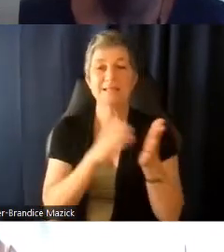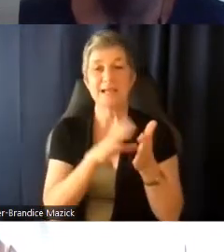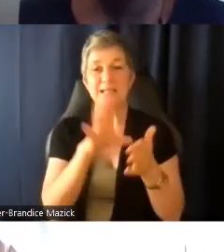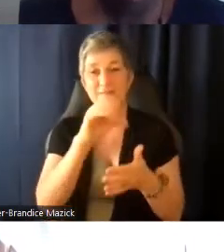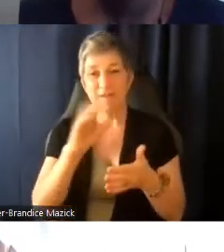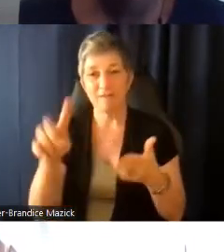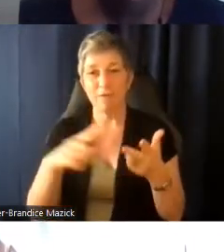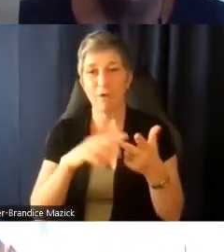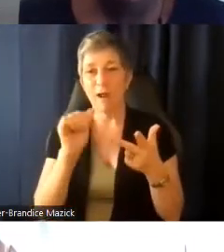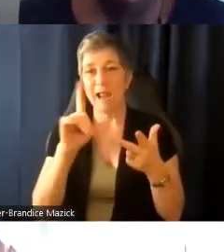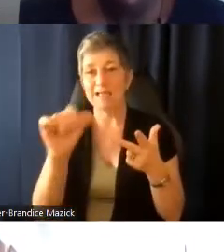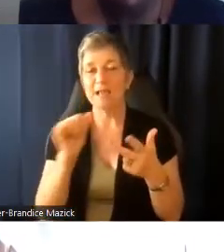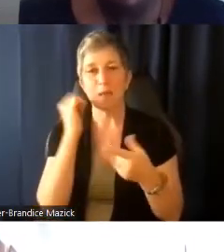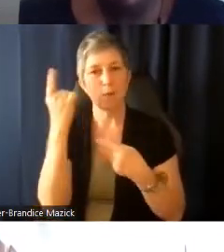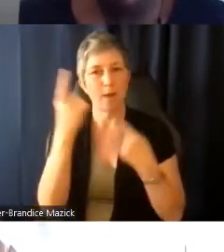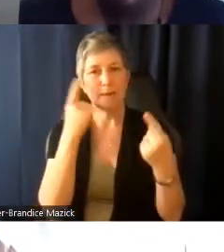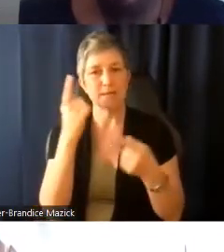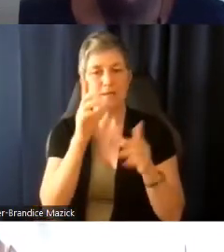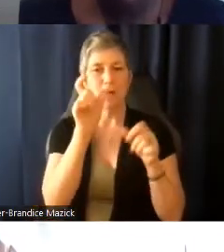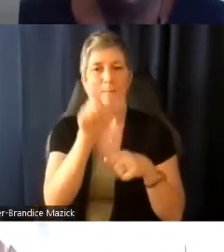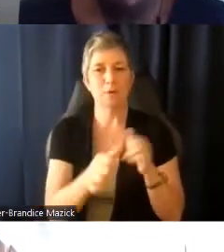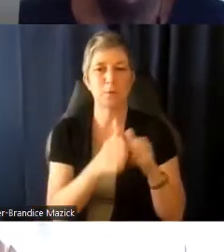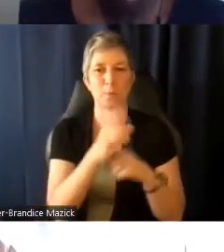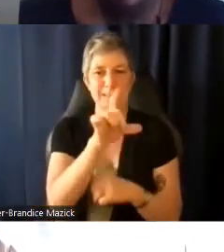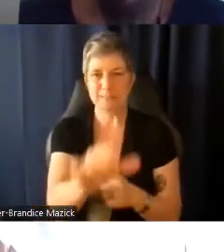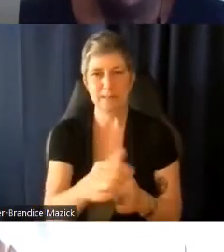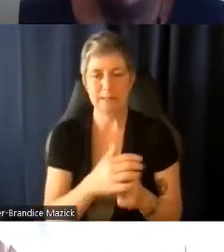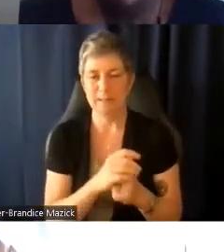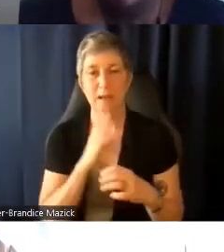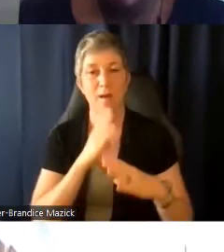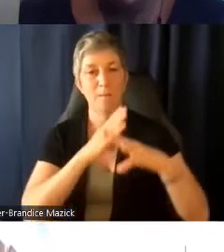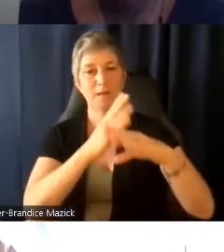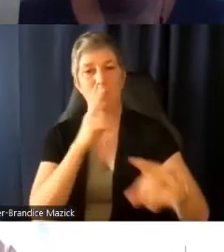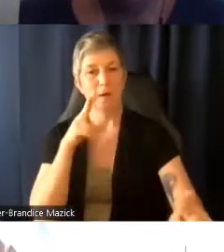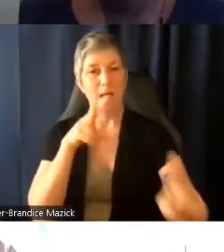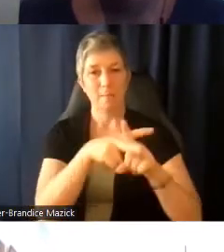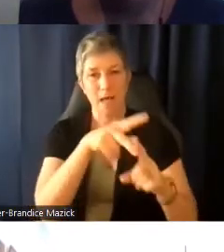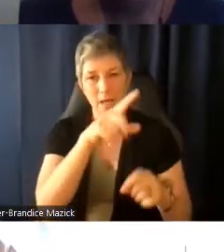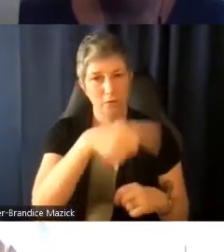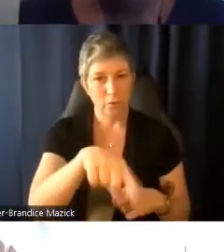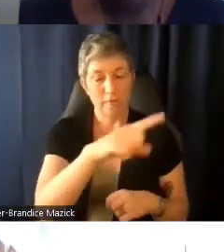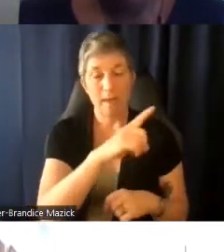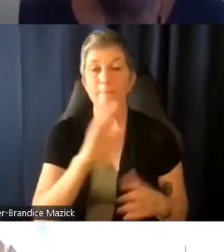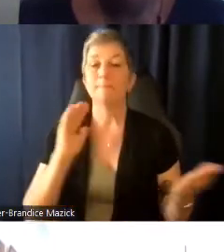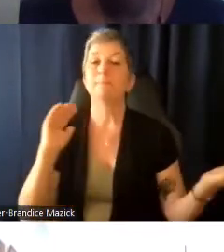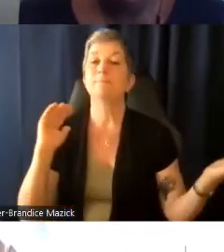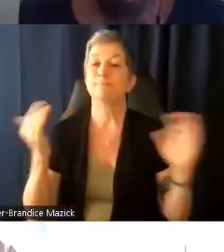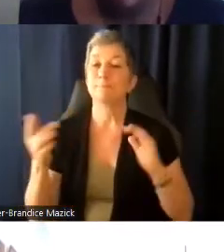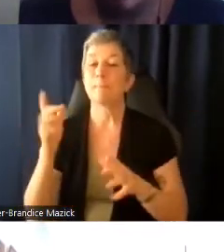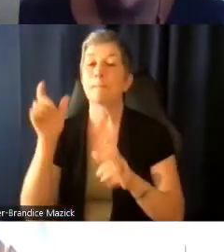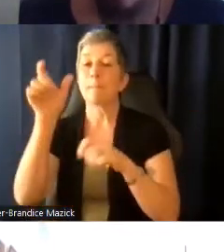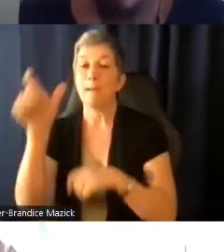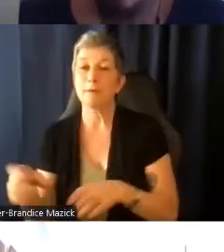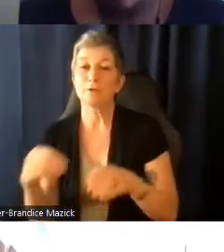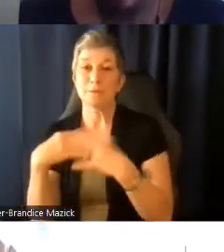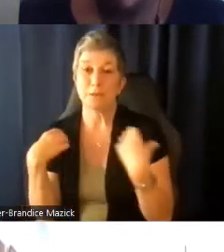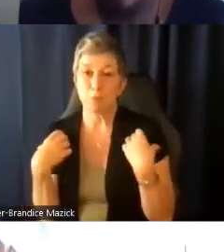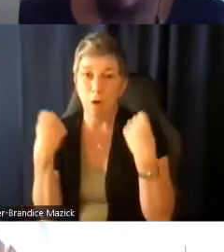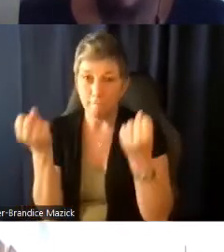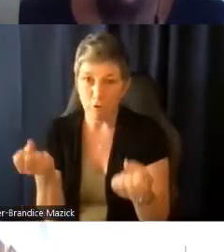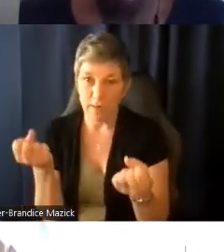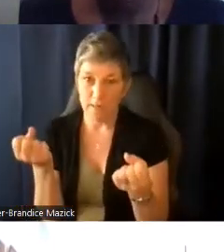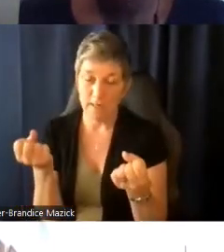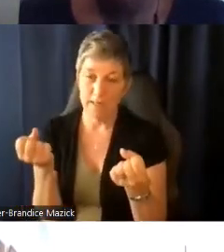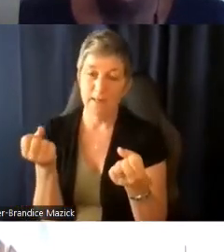be considered a person with a disability, and those protections would not apply to them. Versus a person who is in recovery